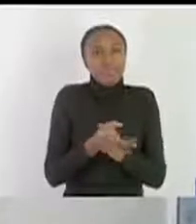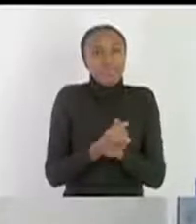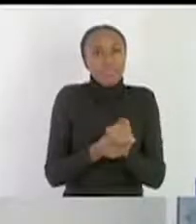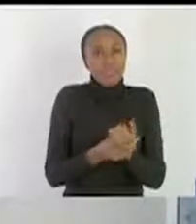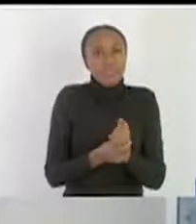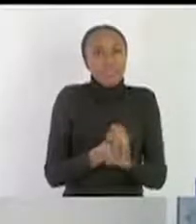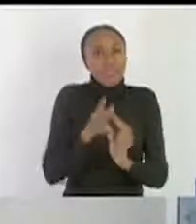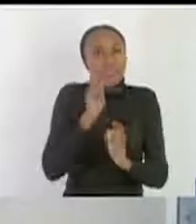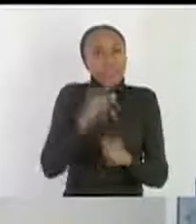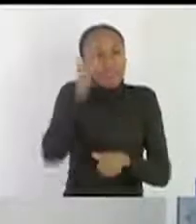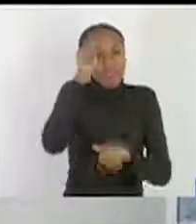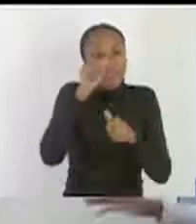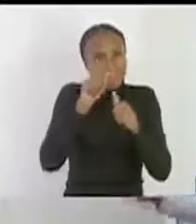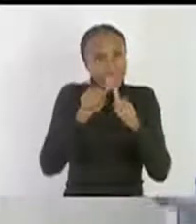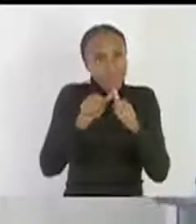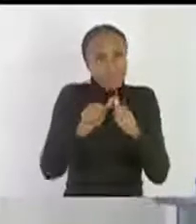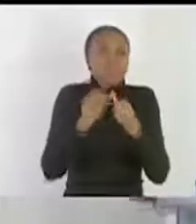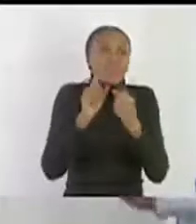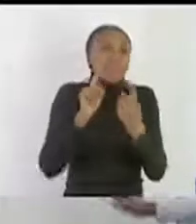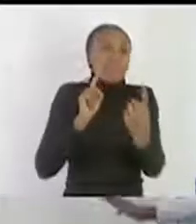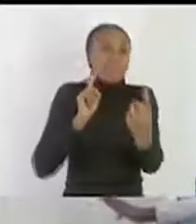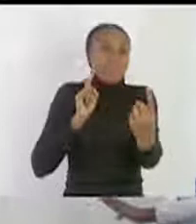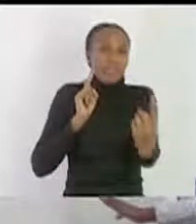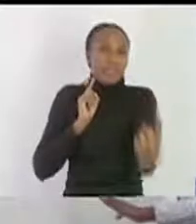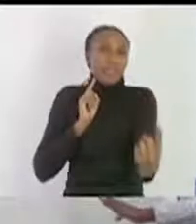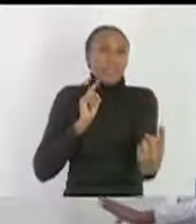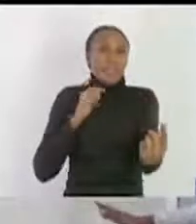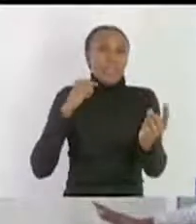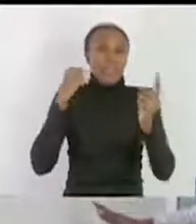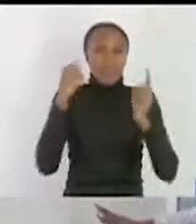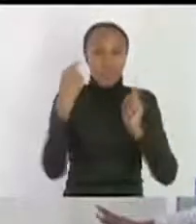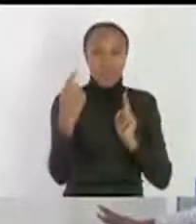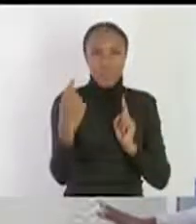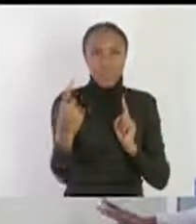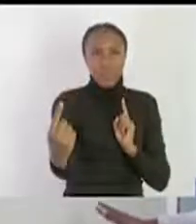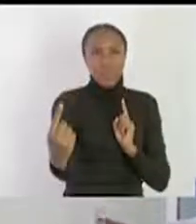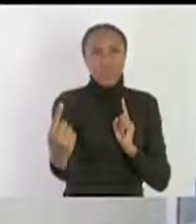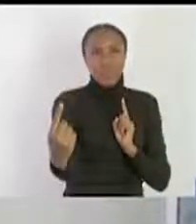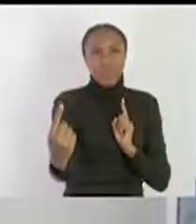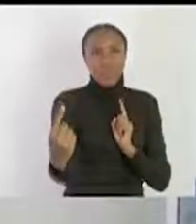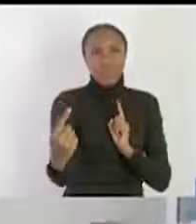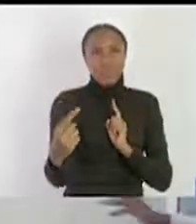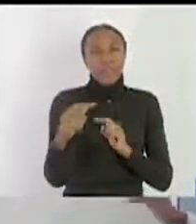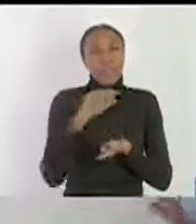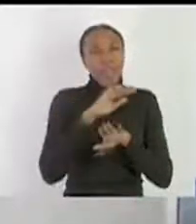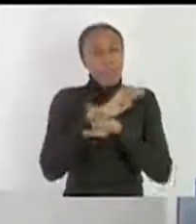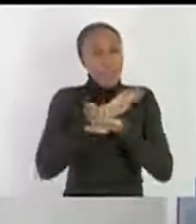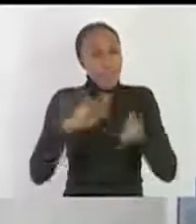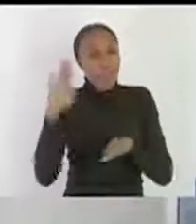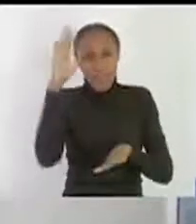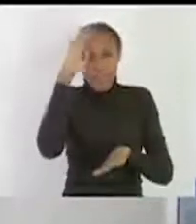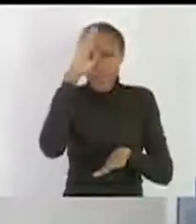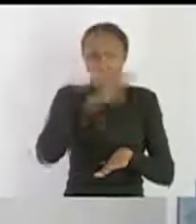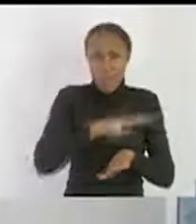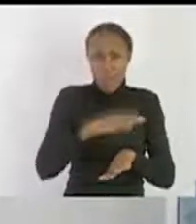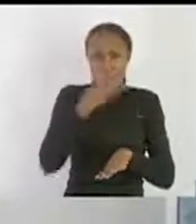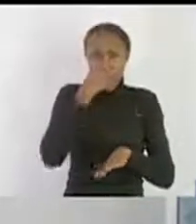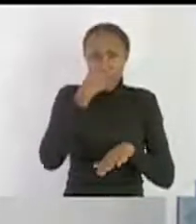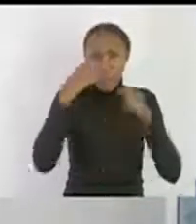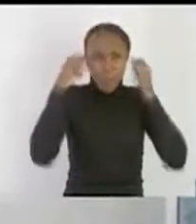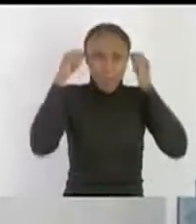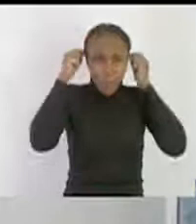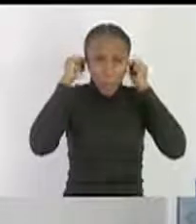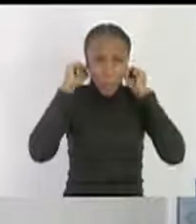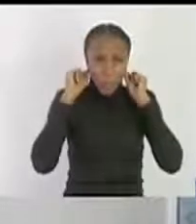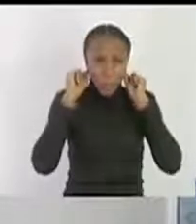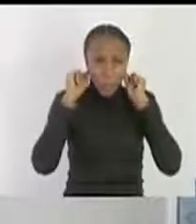We must also keep in mind our social distancing and never ever forget to